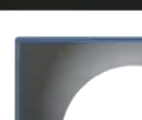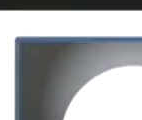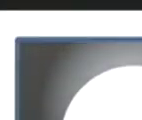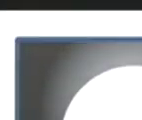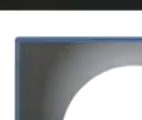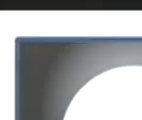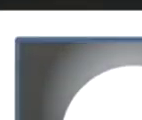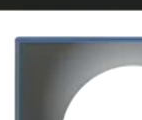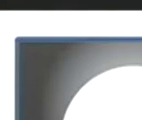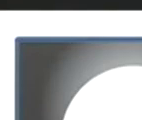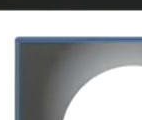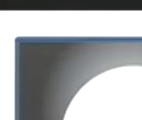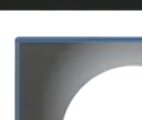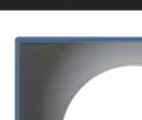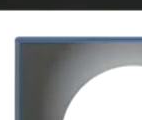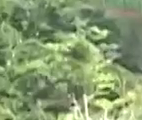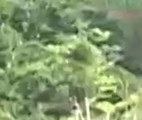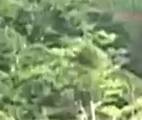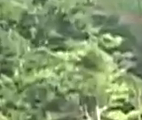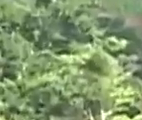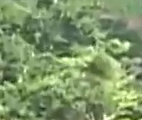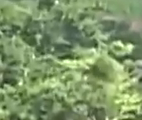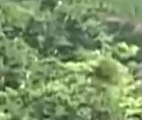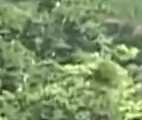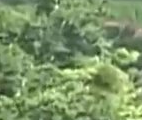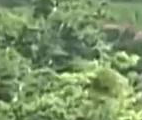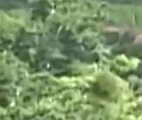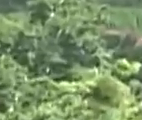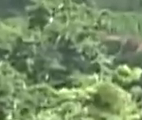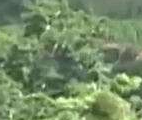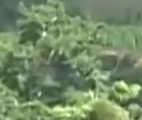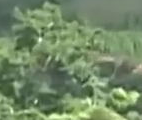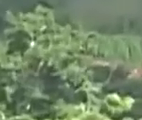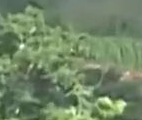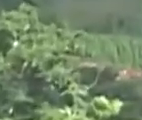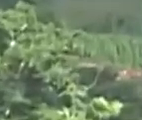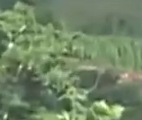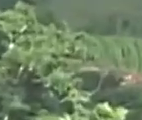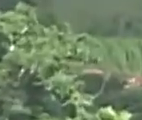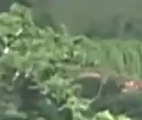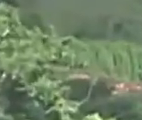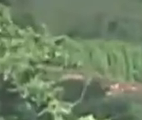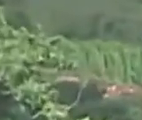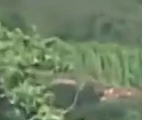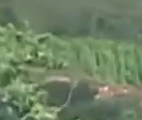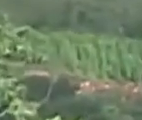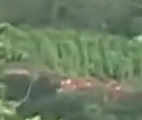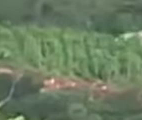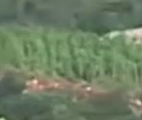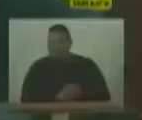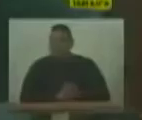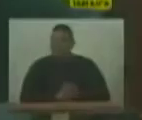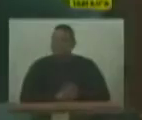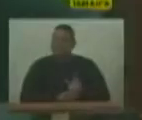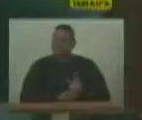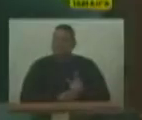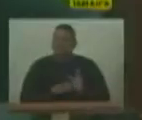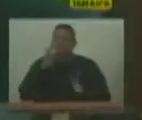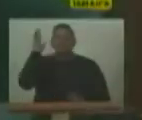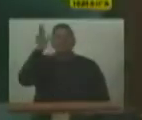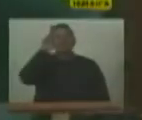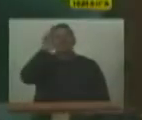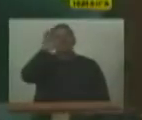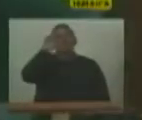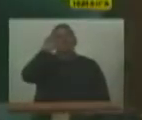facing sanctions from the U.S. but remaining defiant concerning its Jamaica operation at Windalco, Yorton Works in St. Catherine. UC Rosal